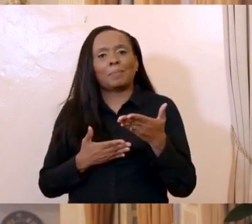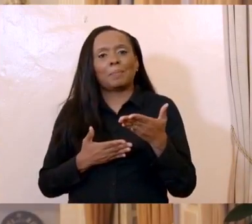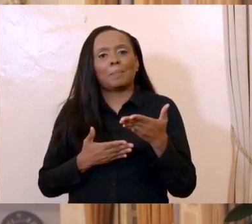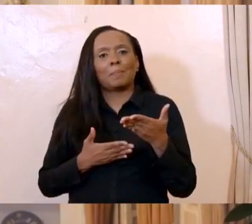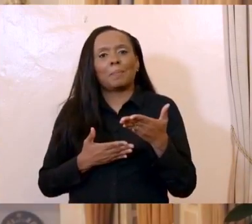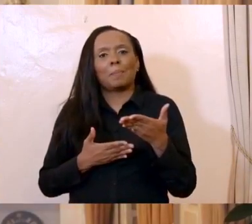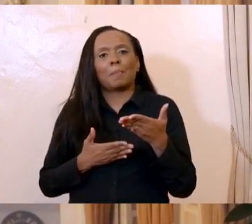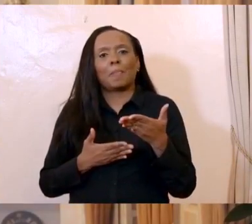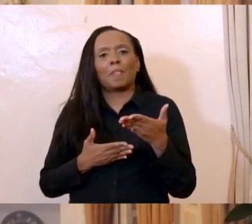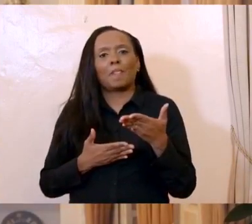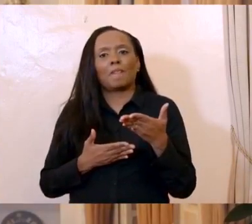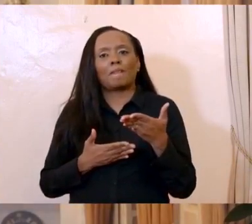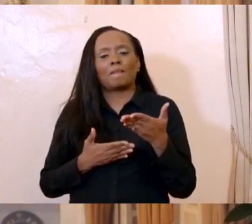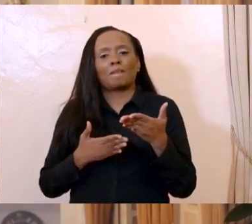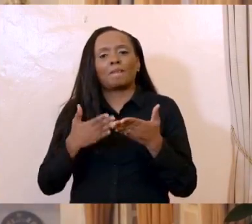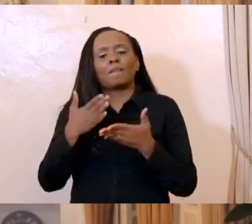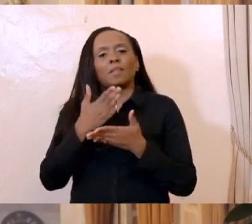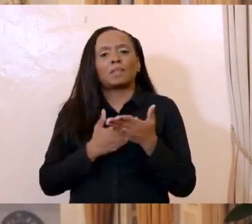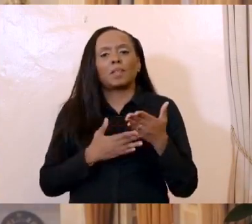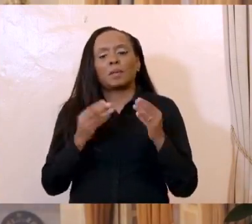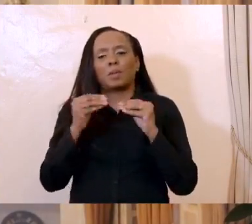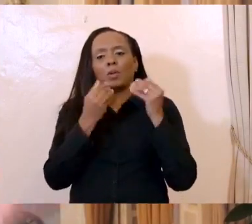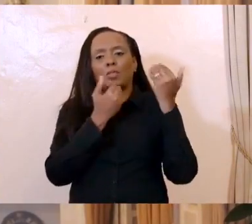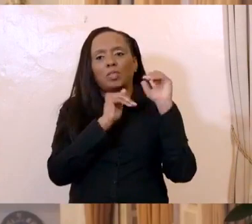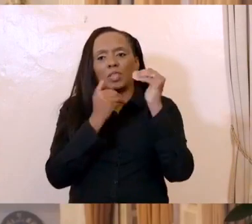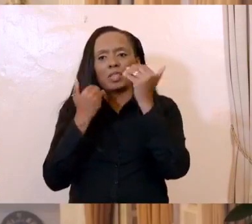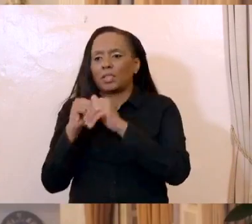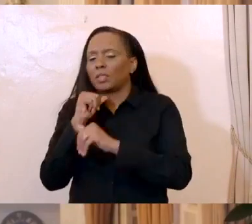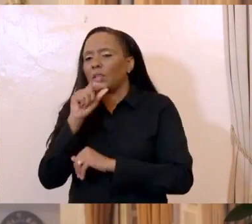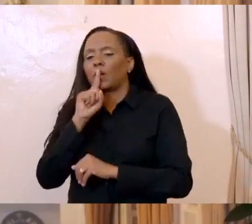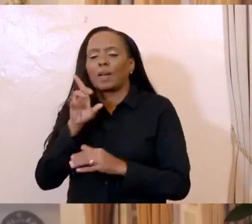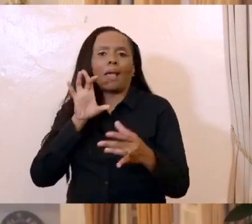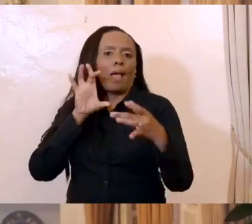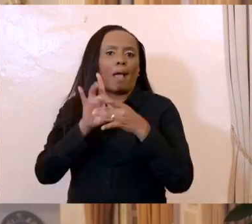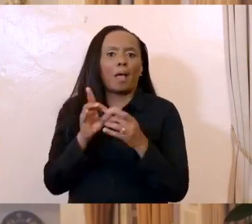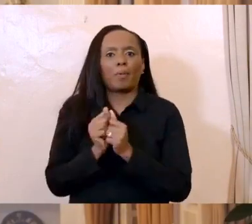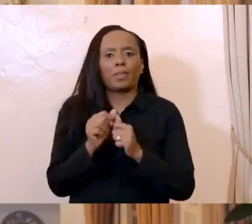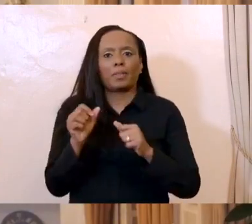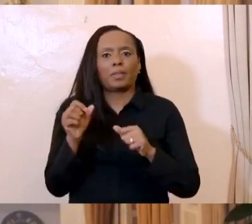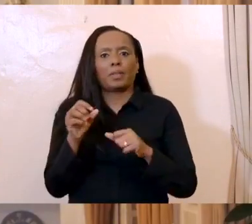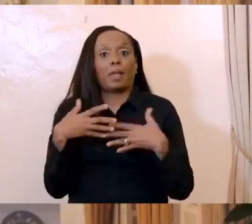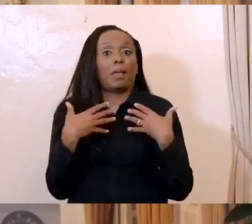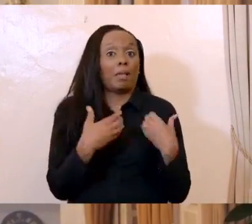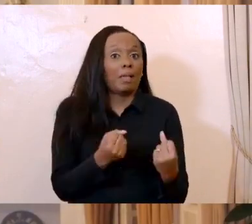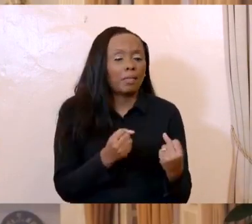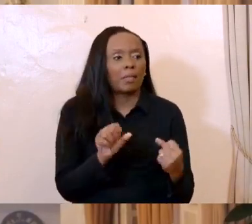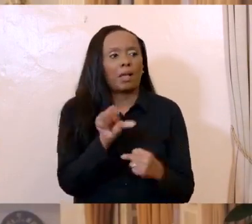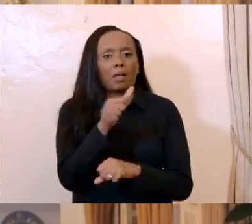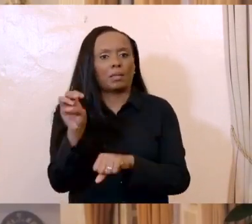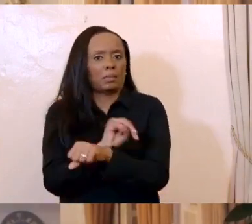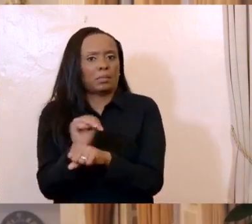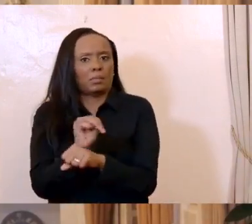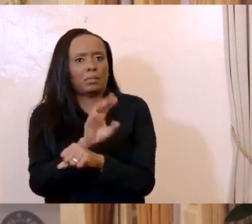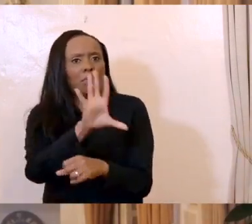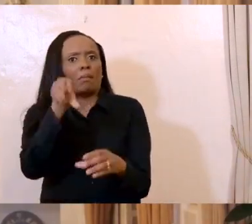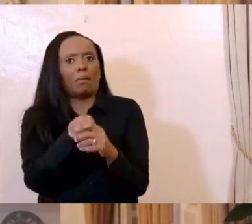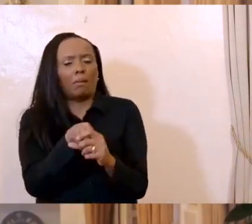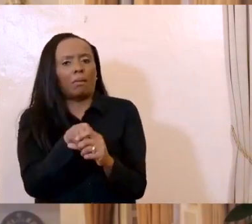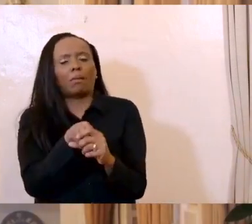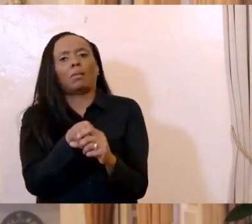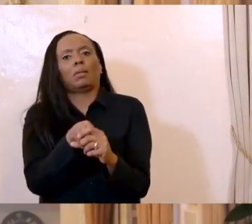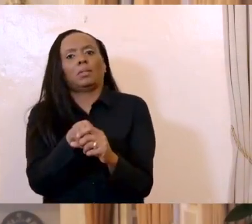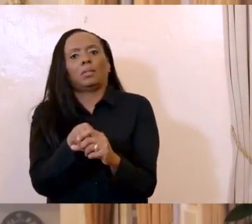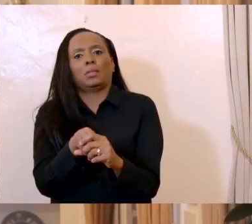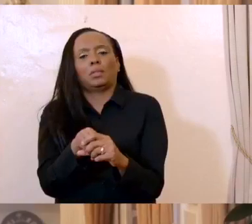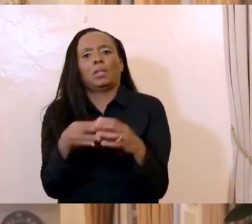only related to health and wellness, but there are other ministries that are involved, and certainly at the level